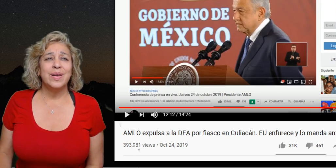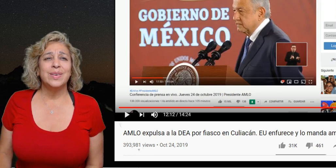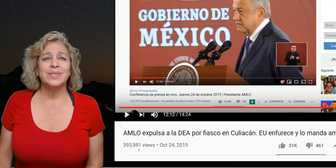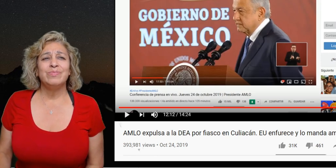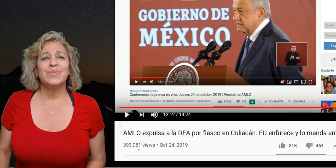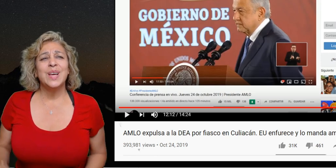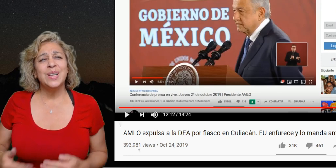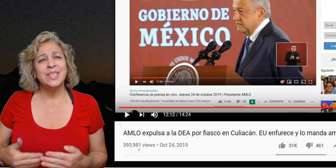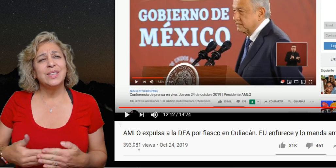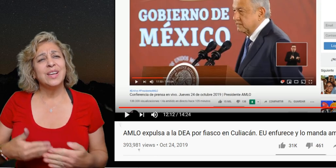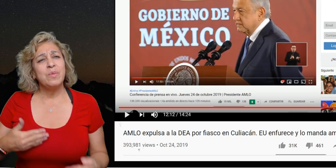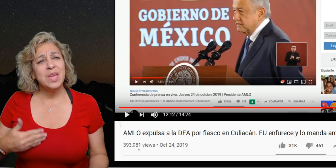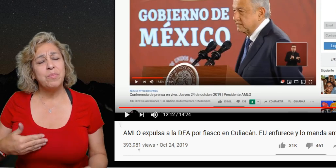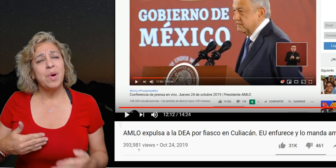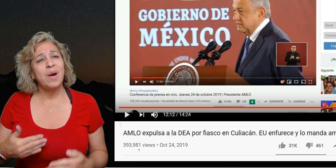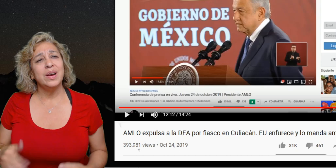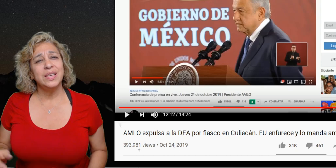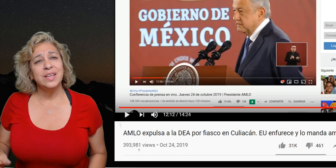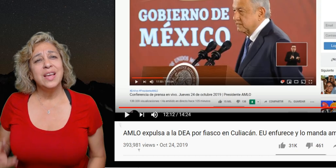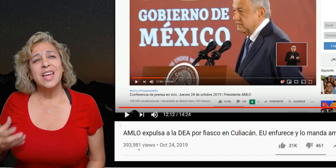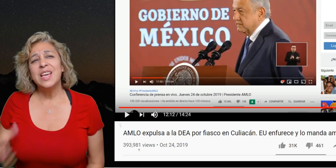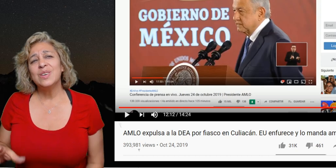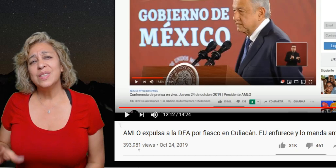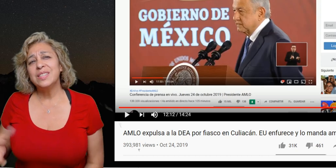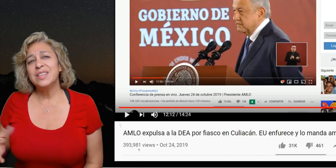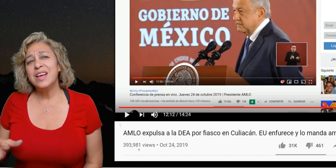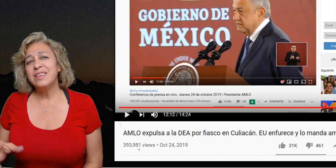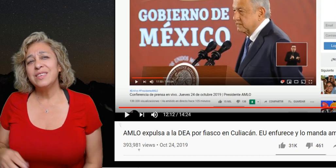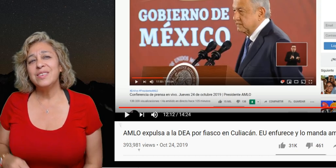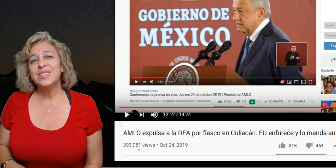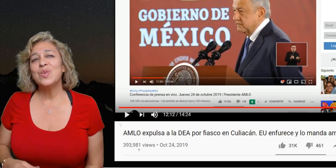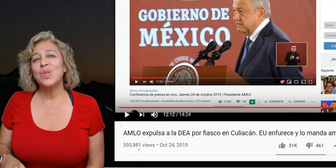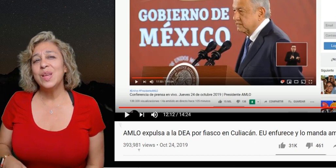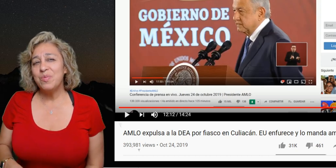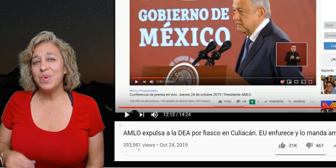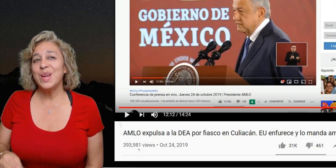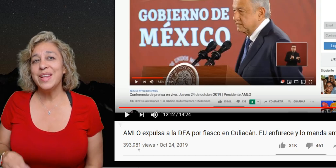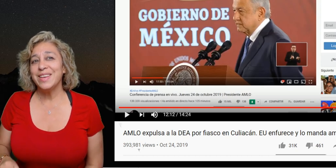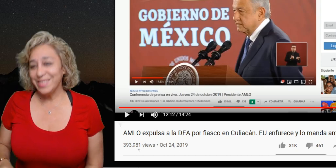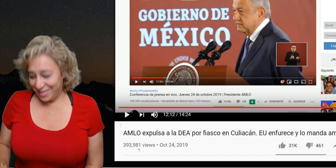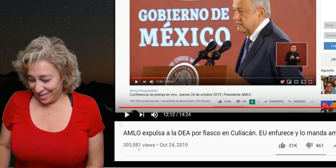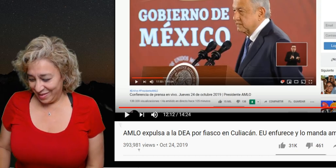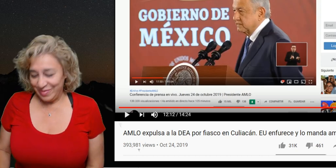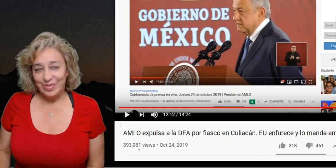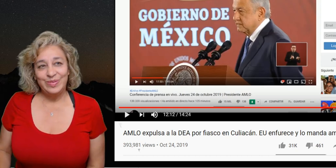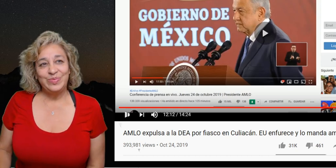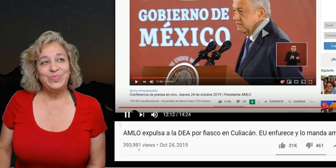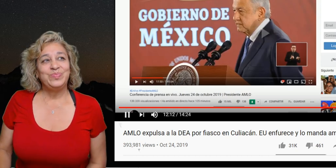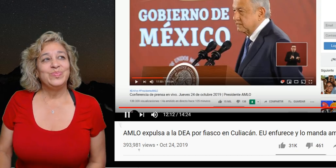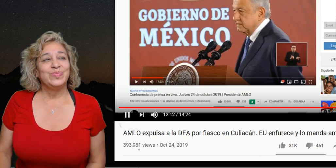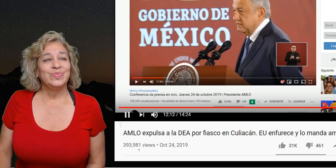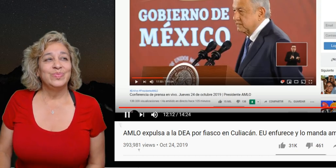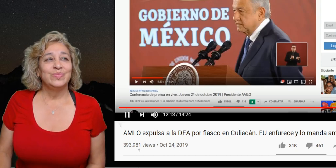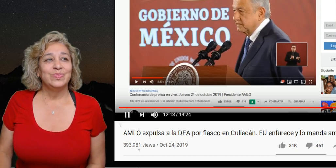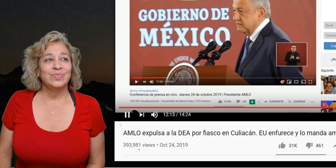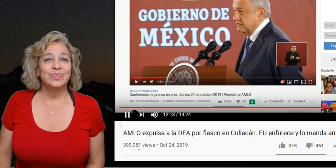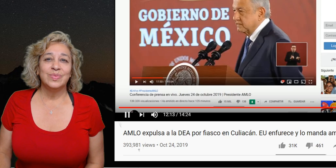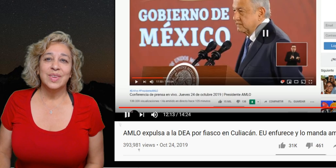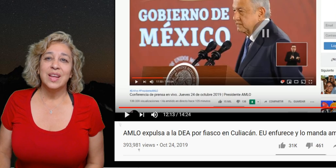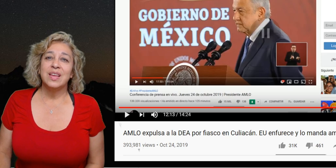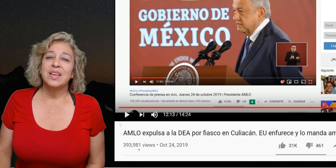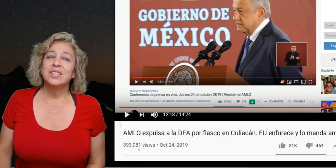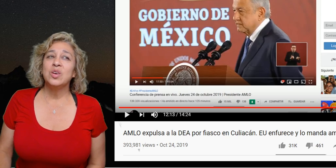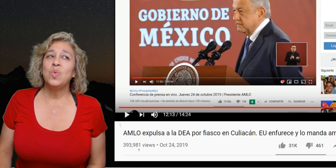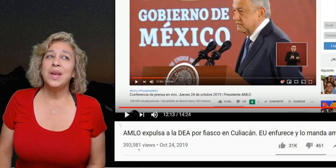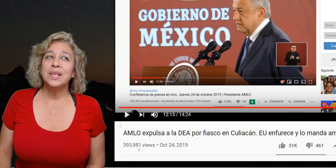or coming apart. He goes, it's not so clear, but it is. ¿Qué ha pasado? Bueno, le da un